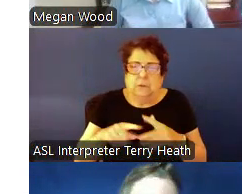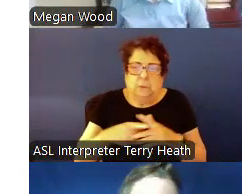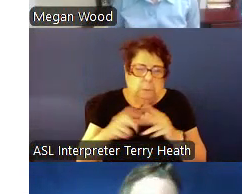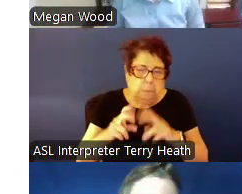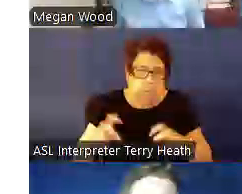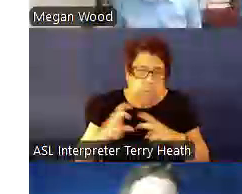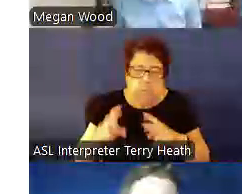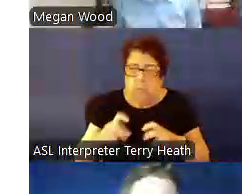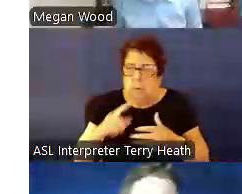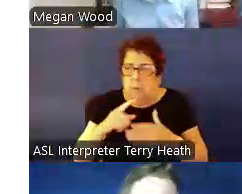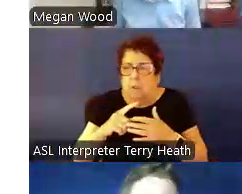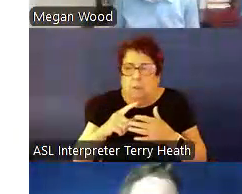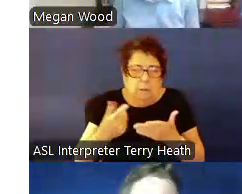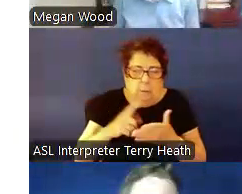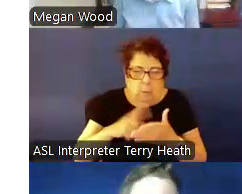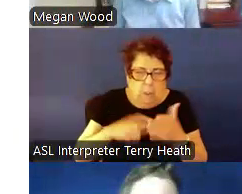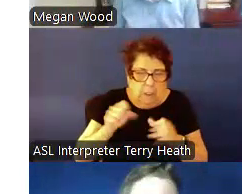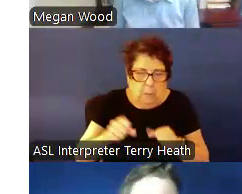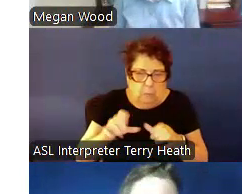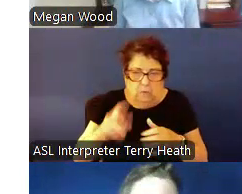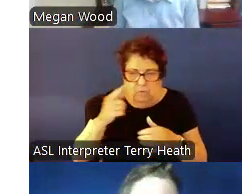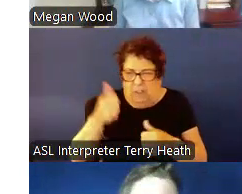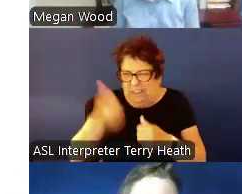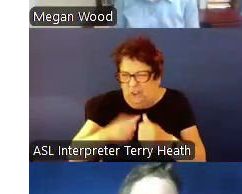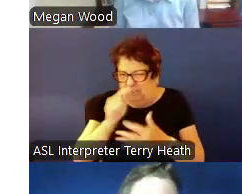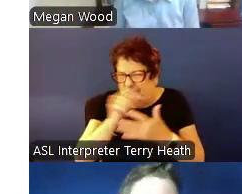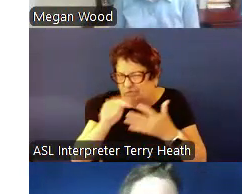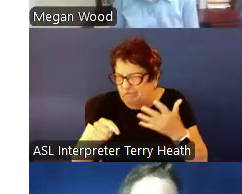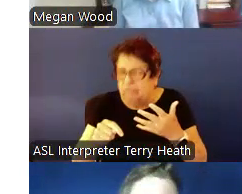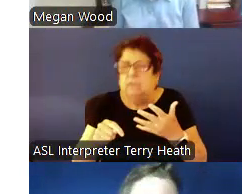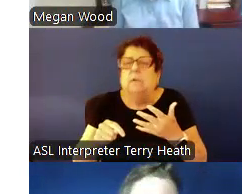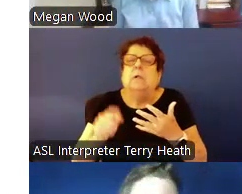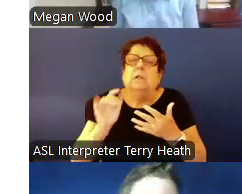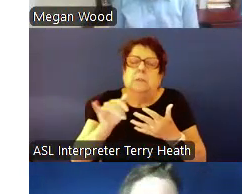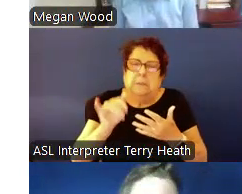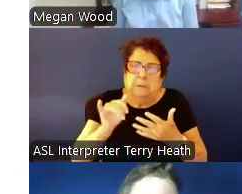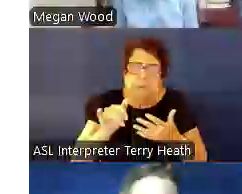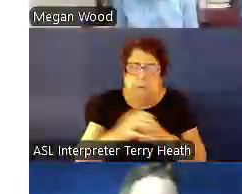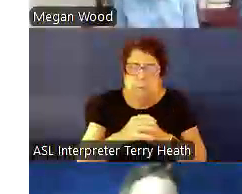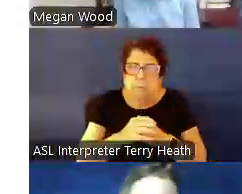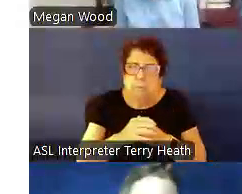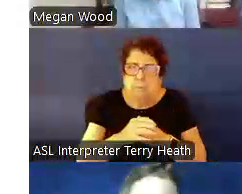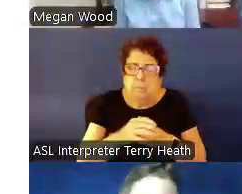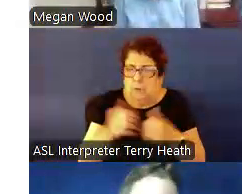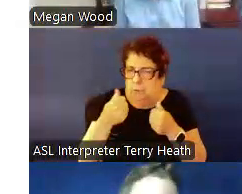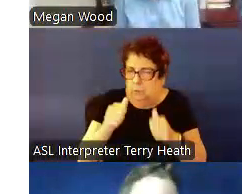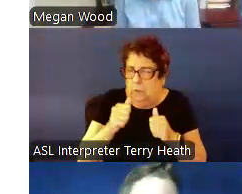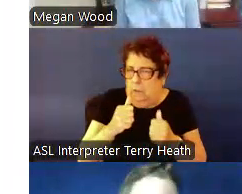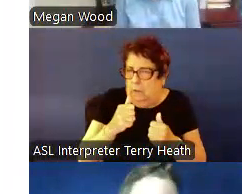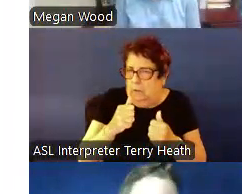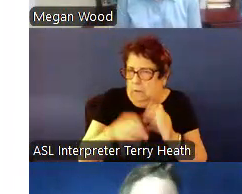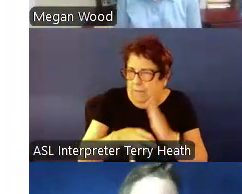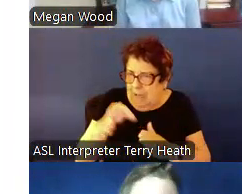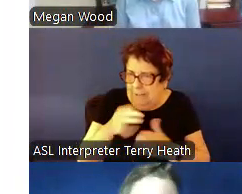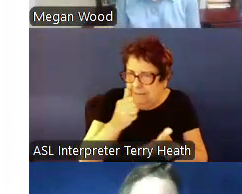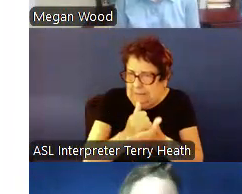you know, obviously putting out fires is step one. So trying to find assistance for his rent because